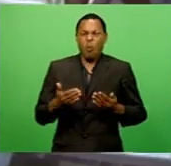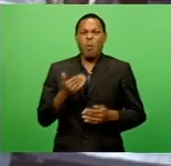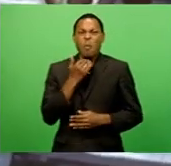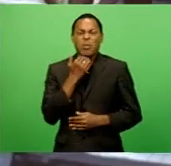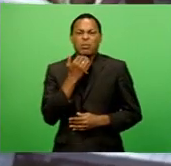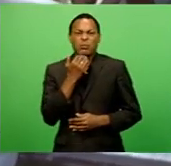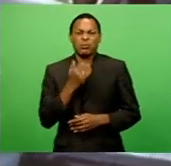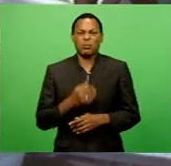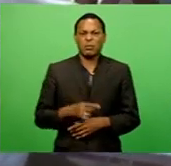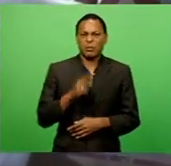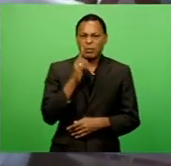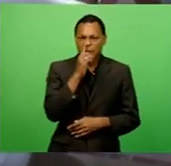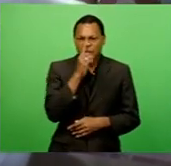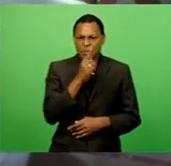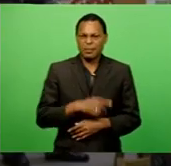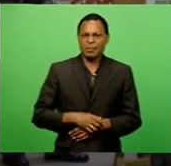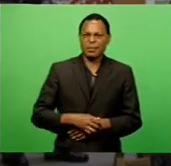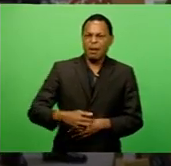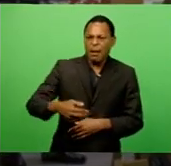about, say,